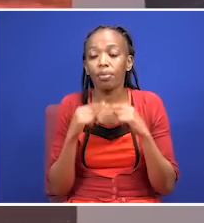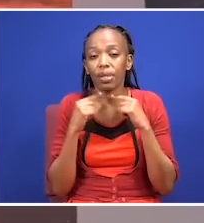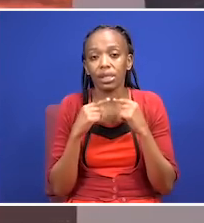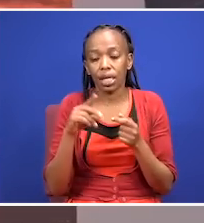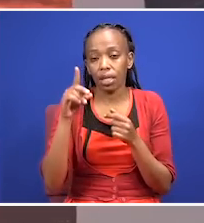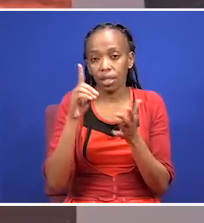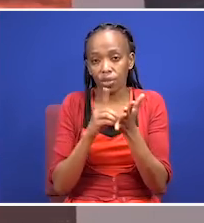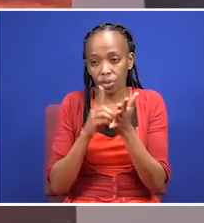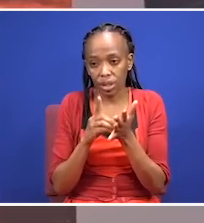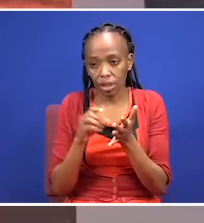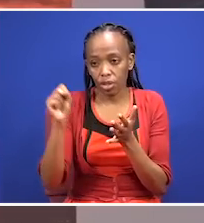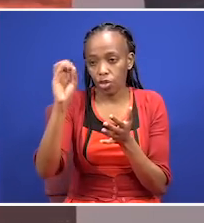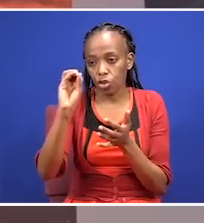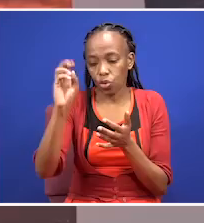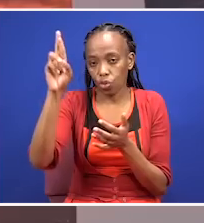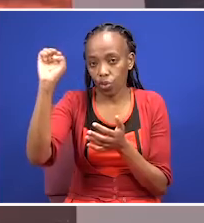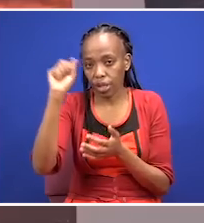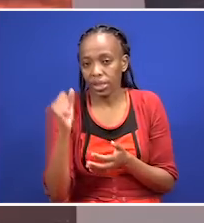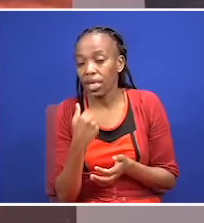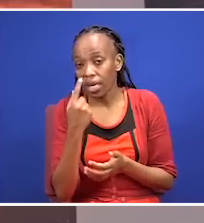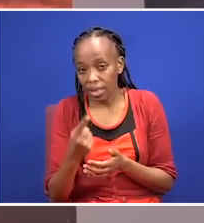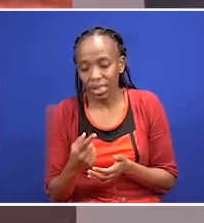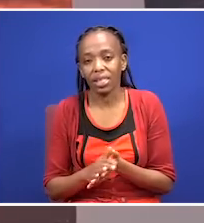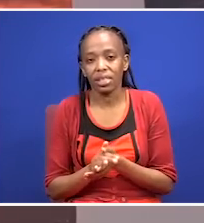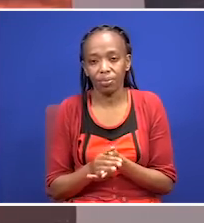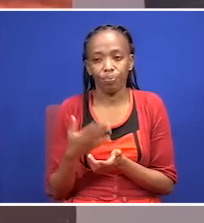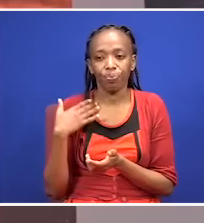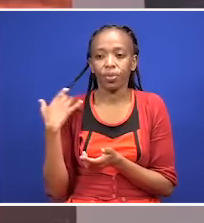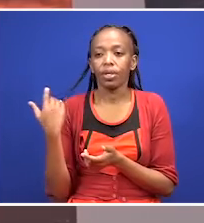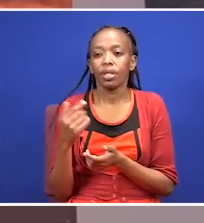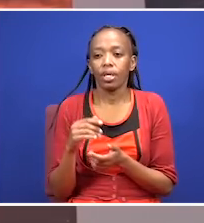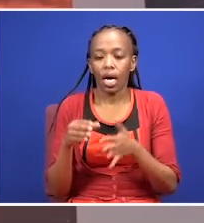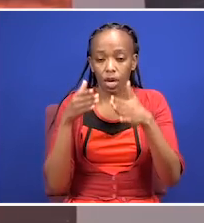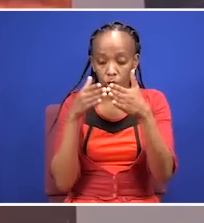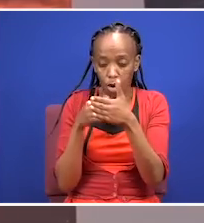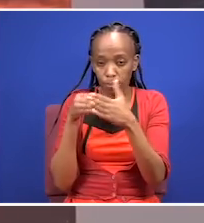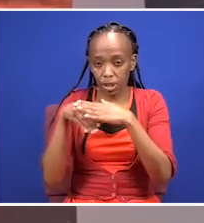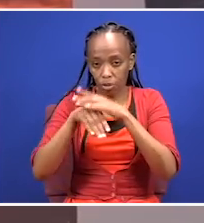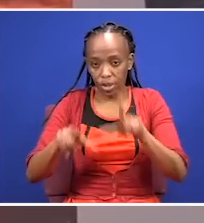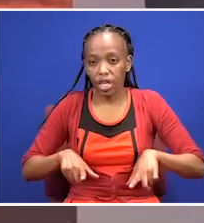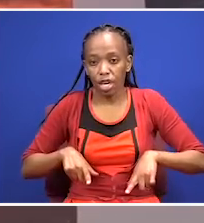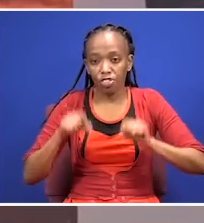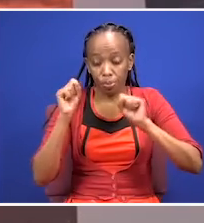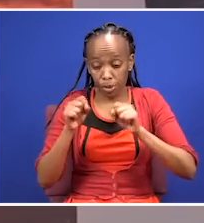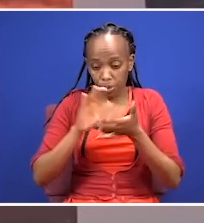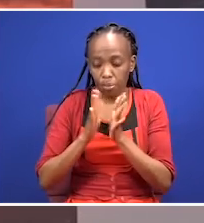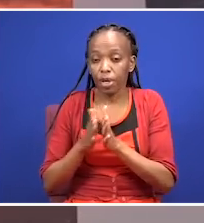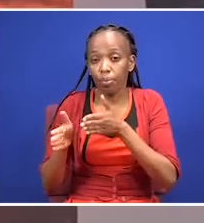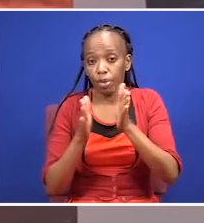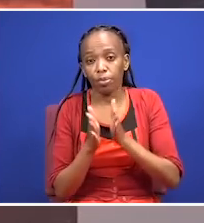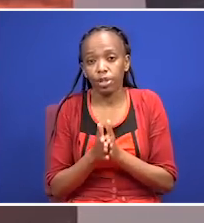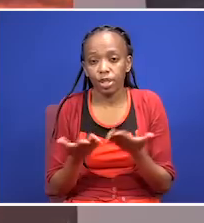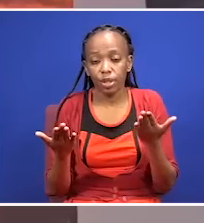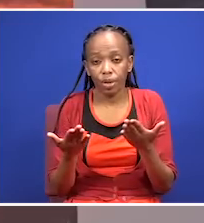deforest sorries and he says this and i quote an obstacle in life could be an opportunity